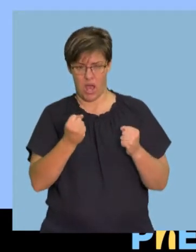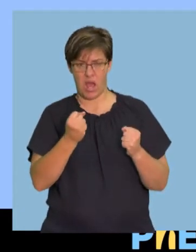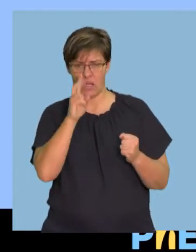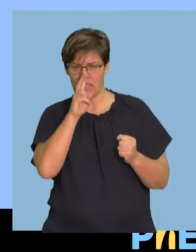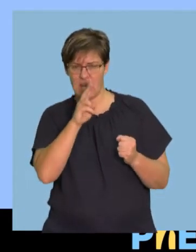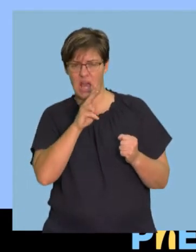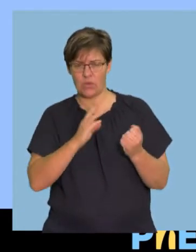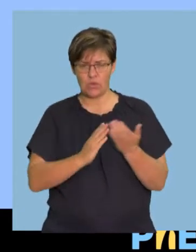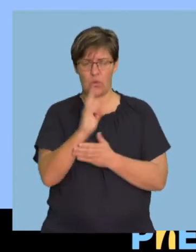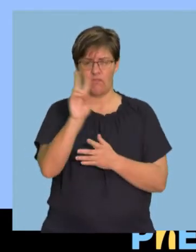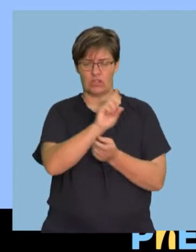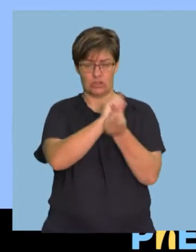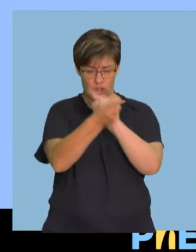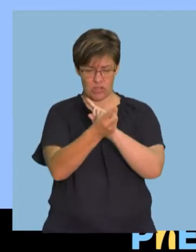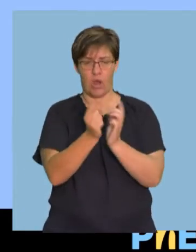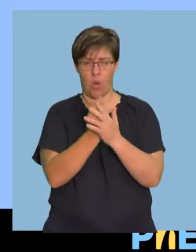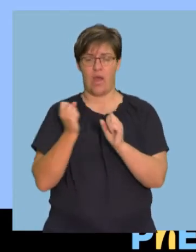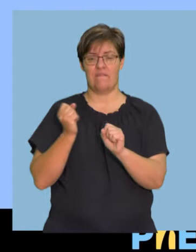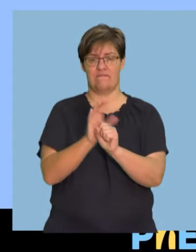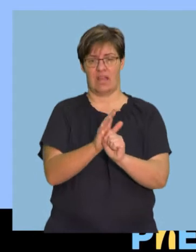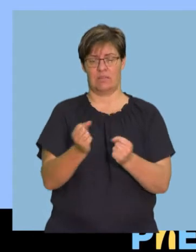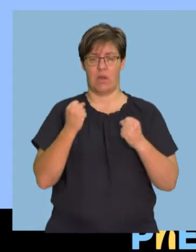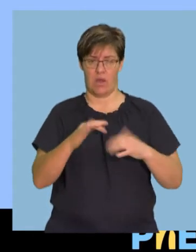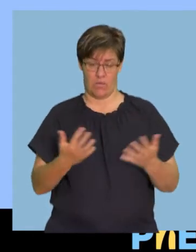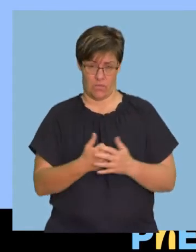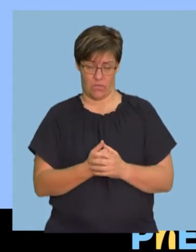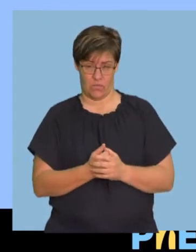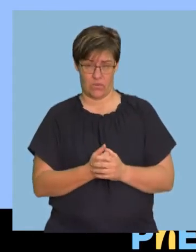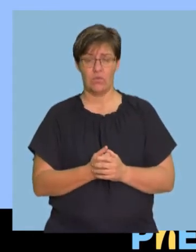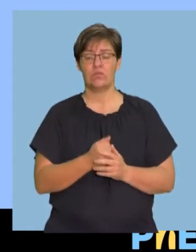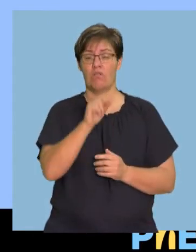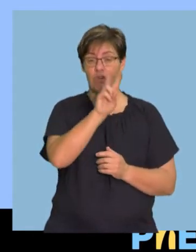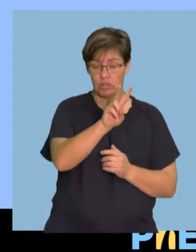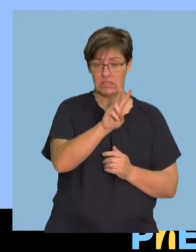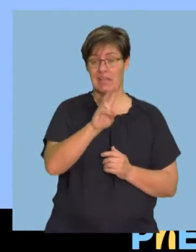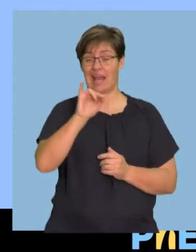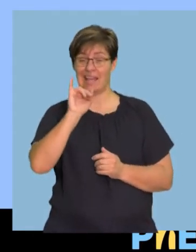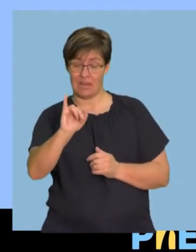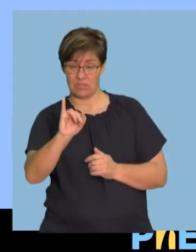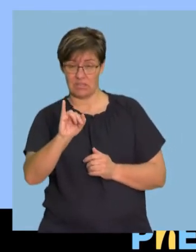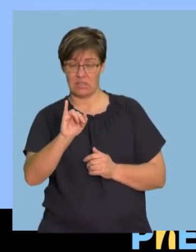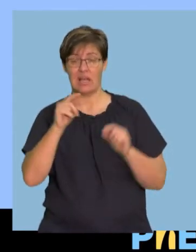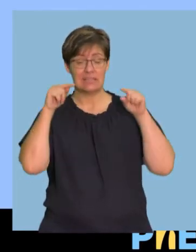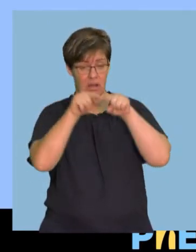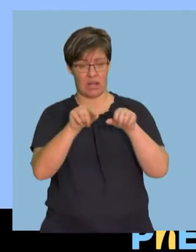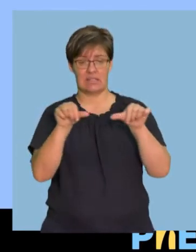We already know that from the Ohm's law, the voltage and current are directly proportional, provided